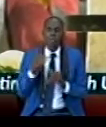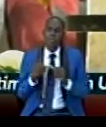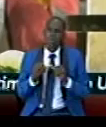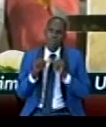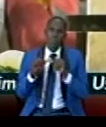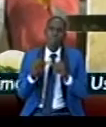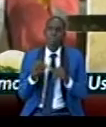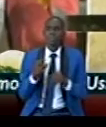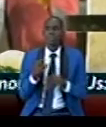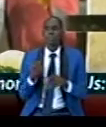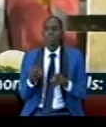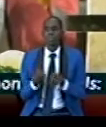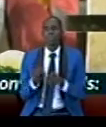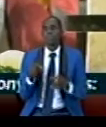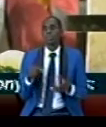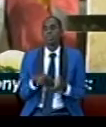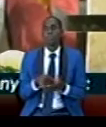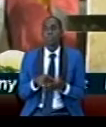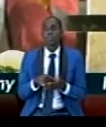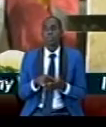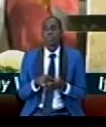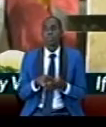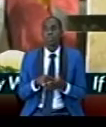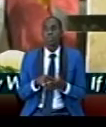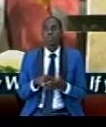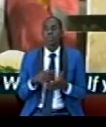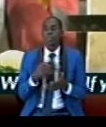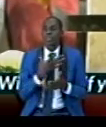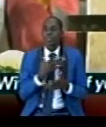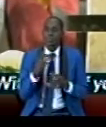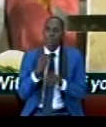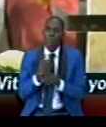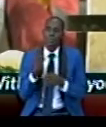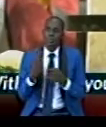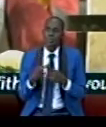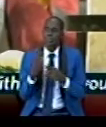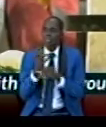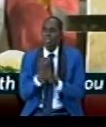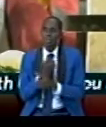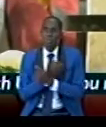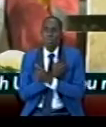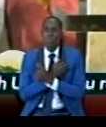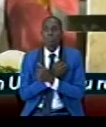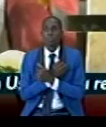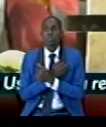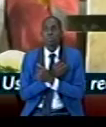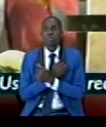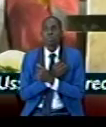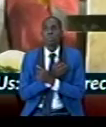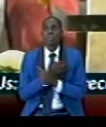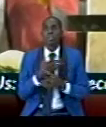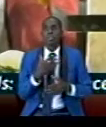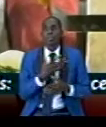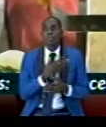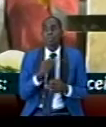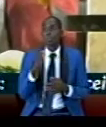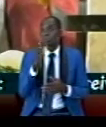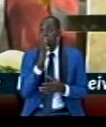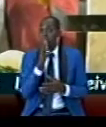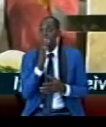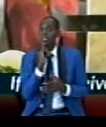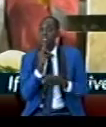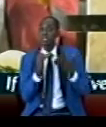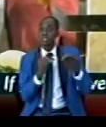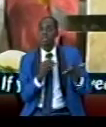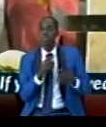keep people in touch, just to see that little love I get. My mother is there, but I wasn't that close to her. I was much close